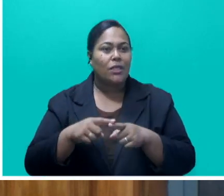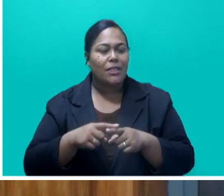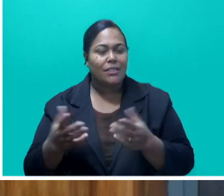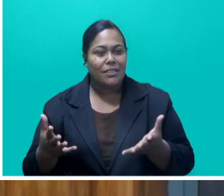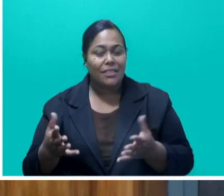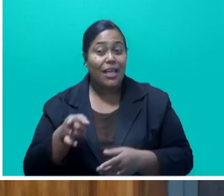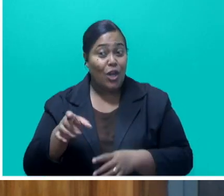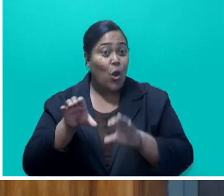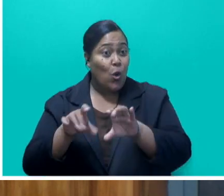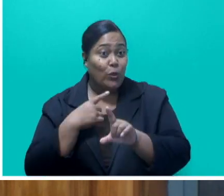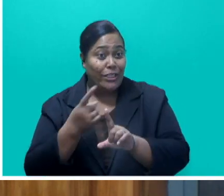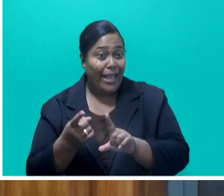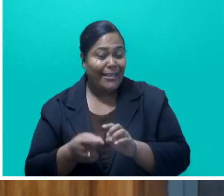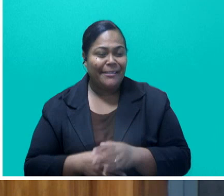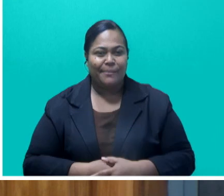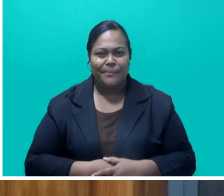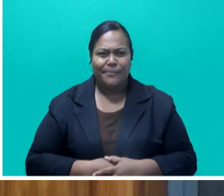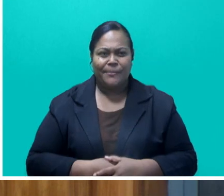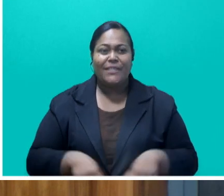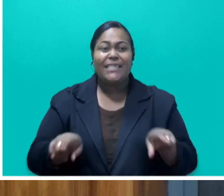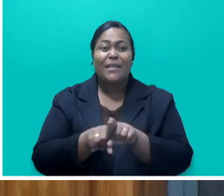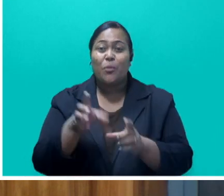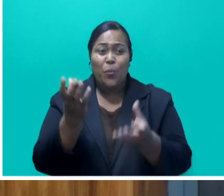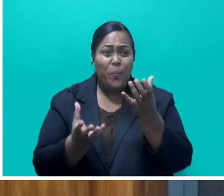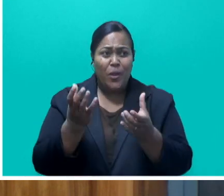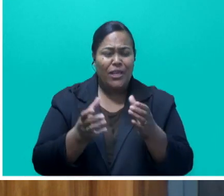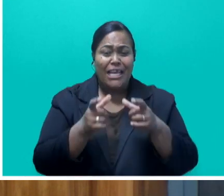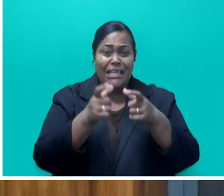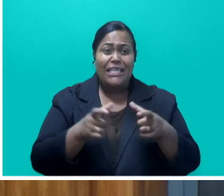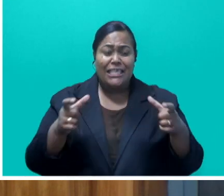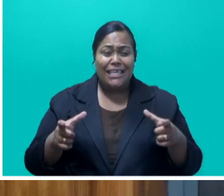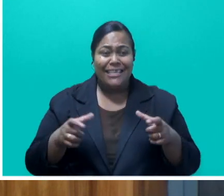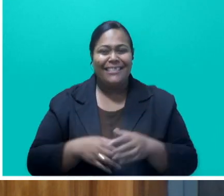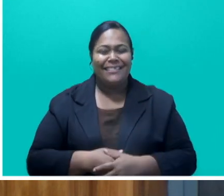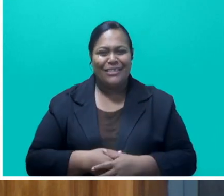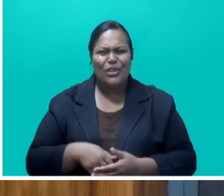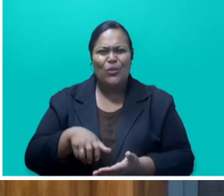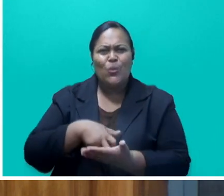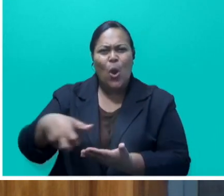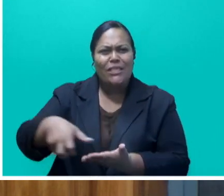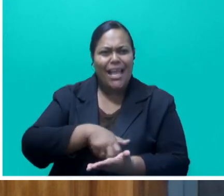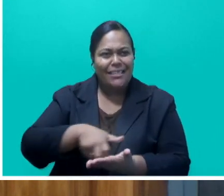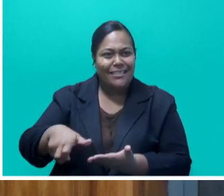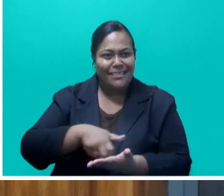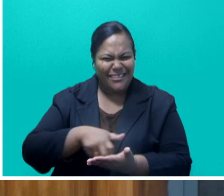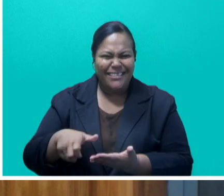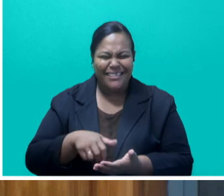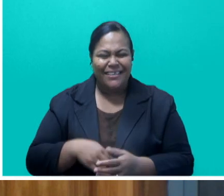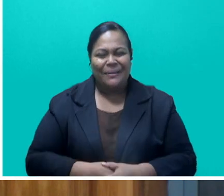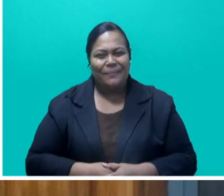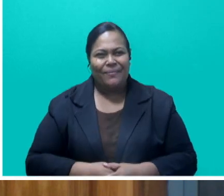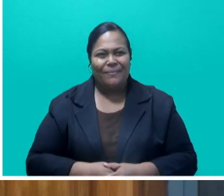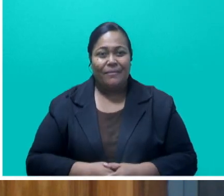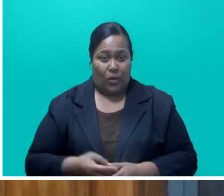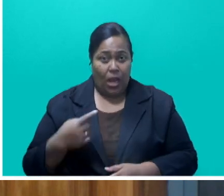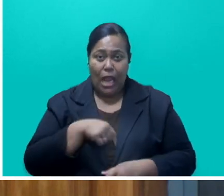said it was like comparing Mercedes to roller skates. Mr. Speaker, we were indeed on roller